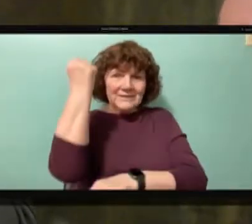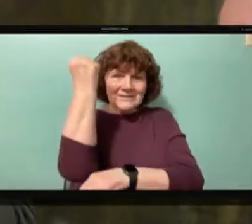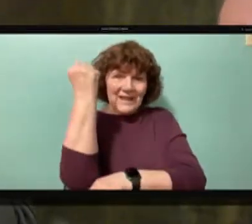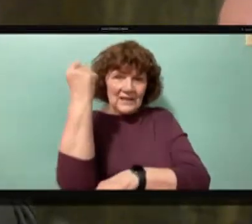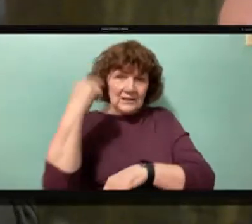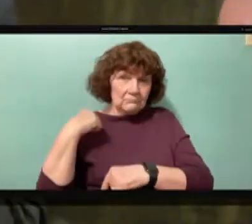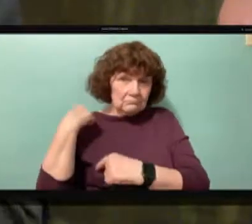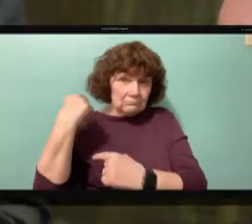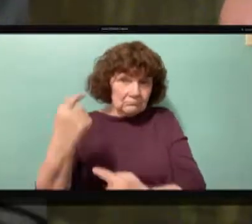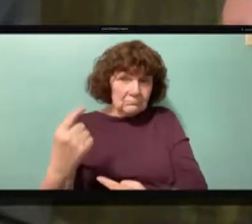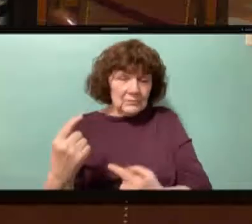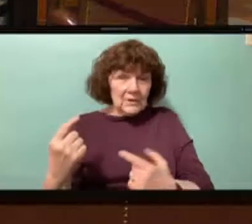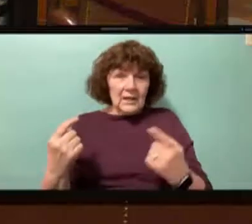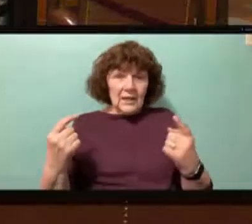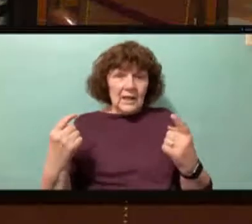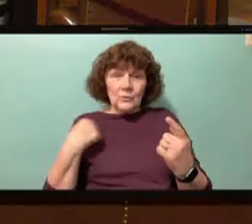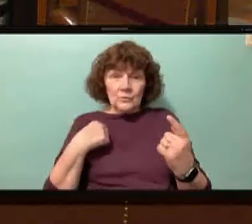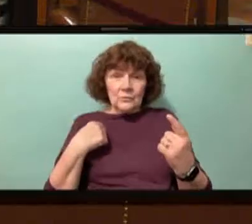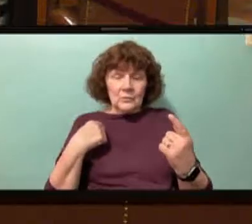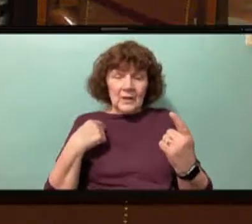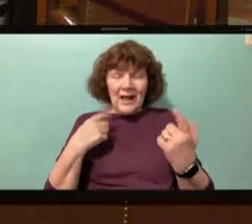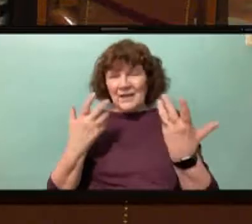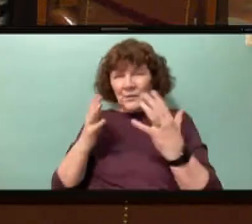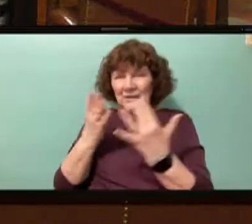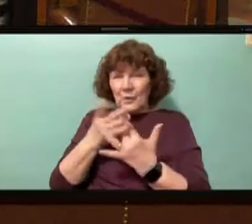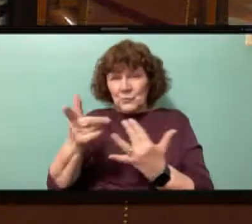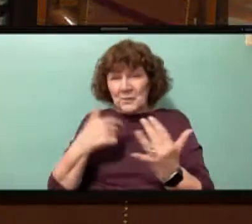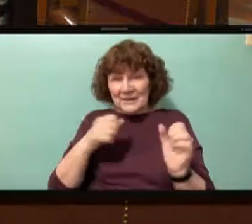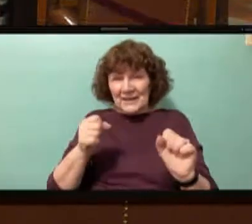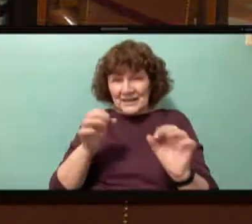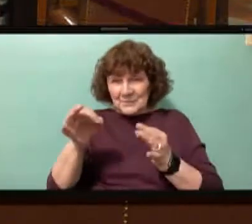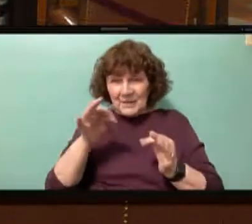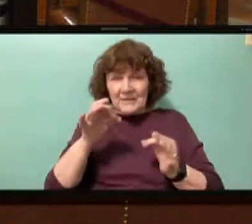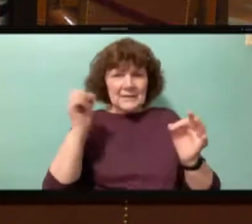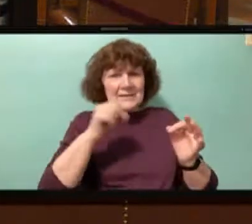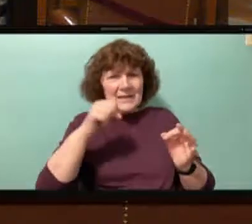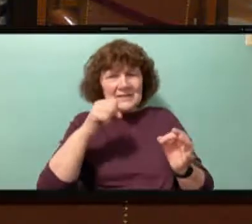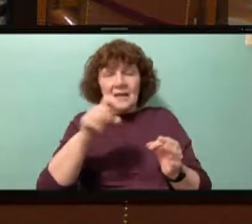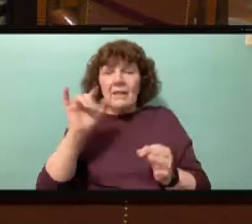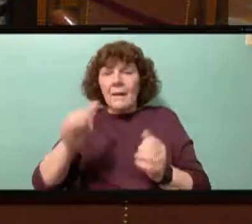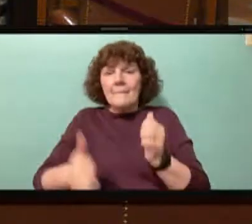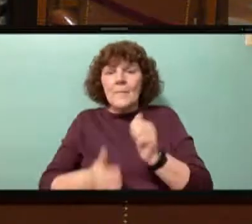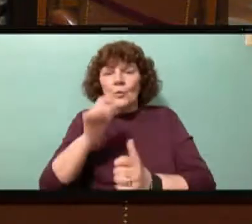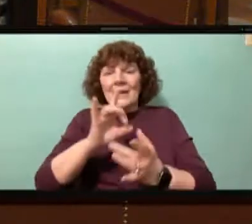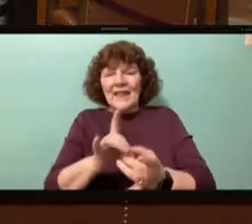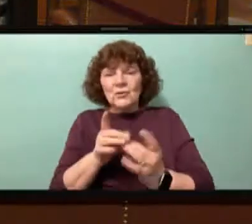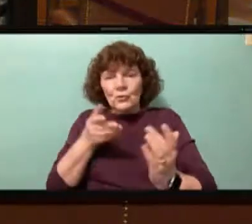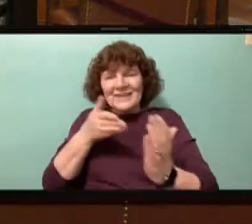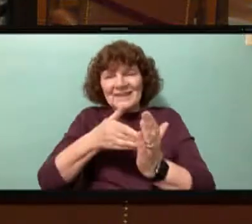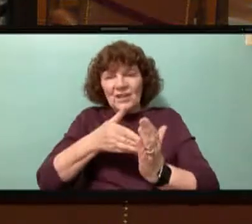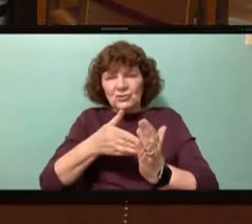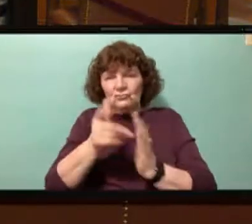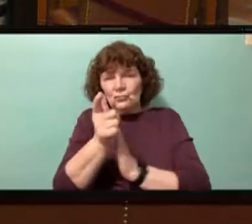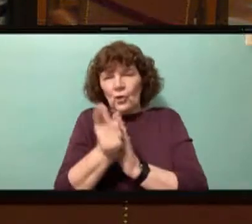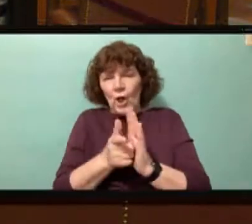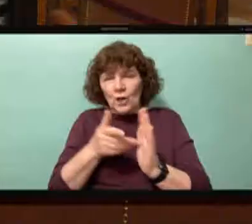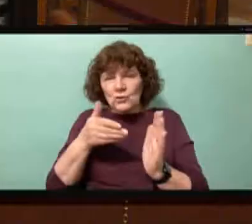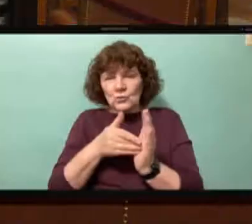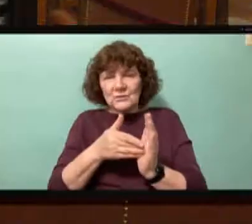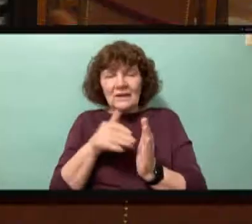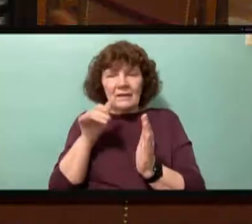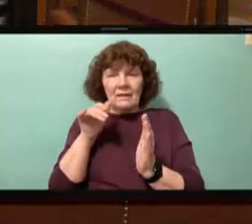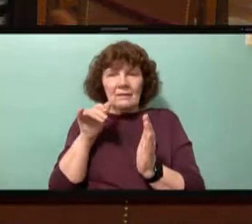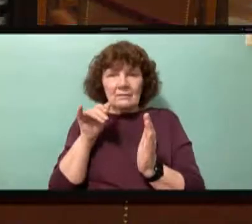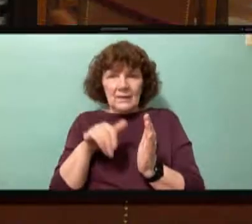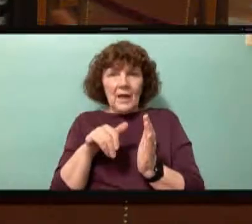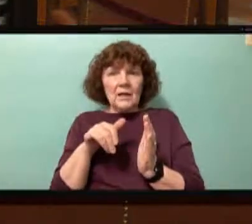Didn't want to interrupt. Yeah, please. Those are in regard to mostly litigation and lawsuits that are